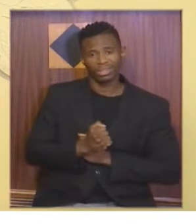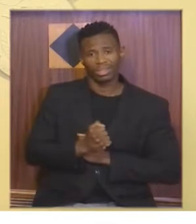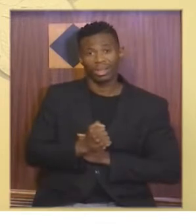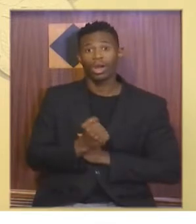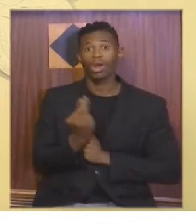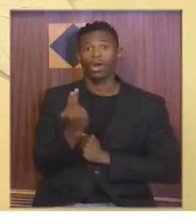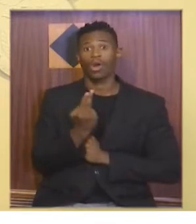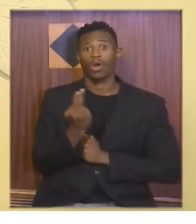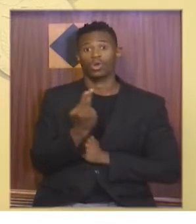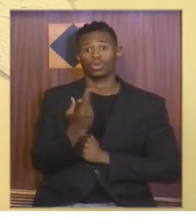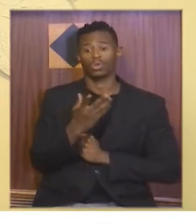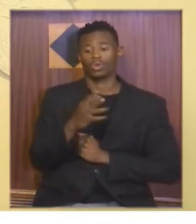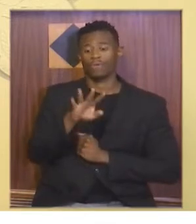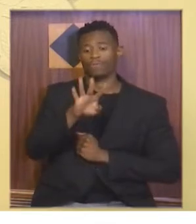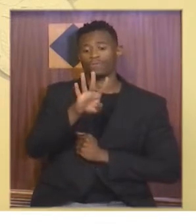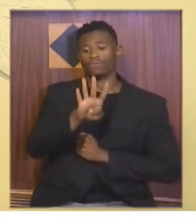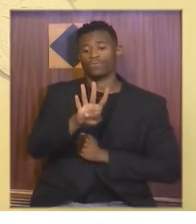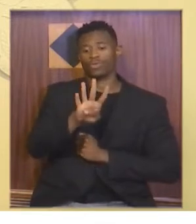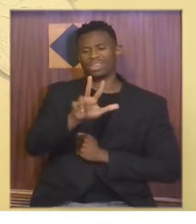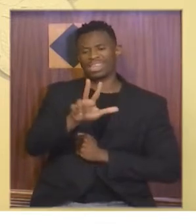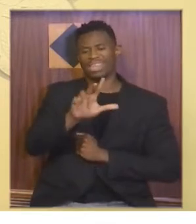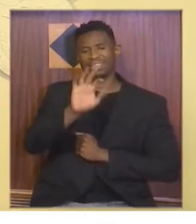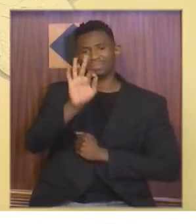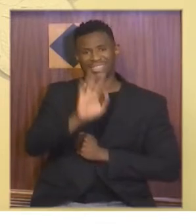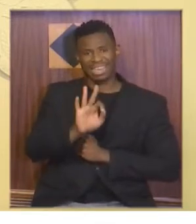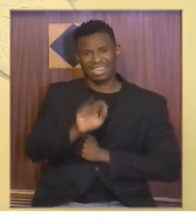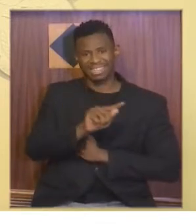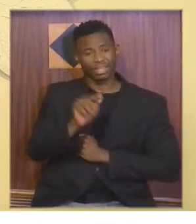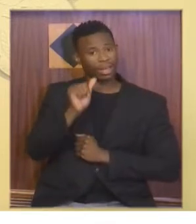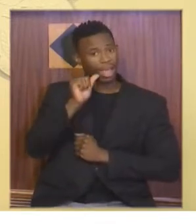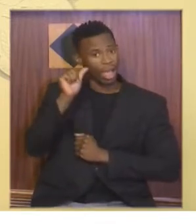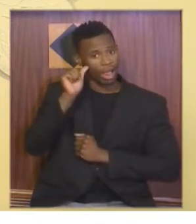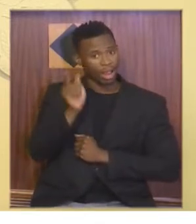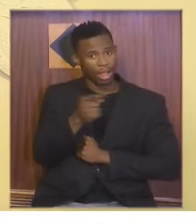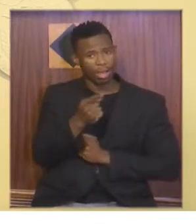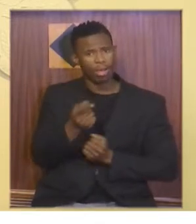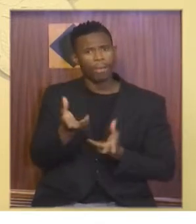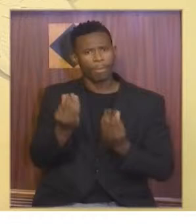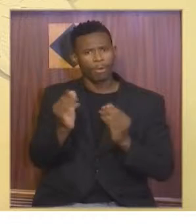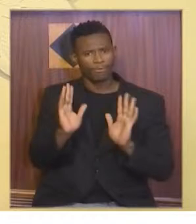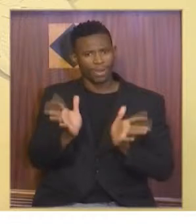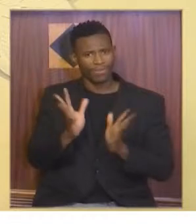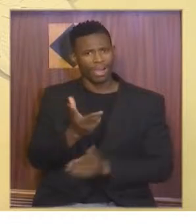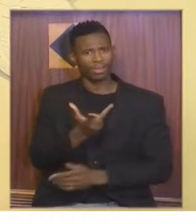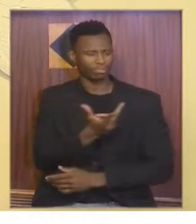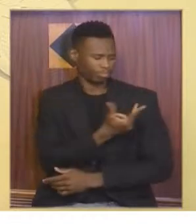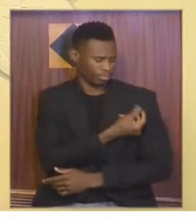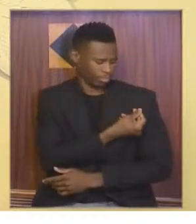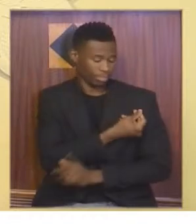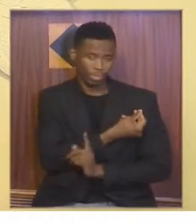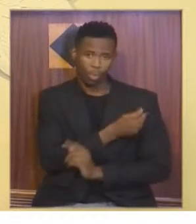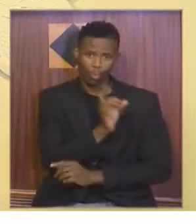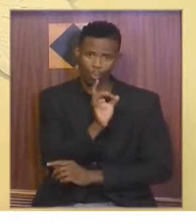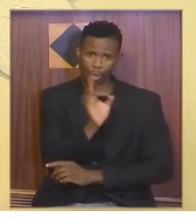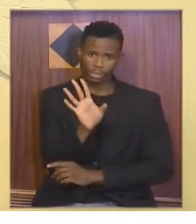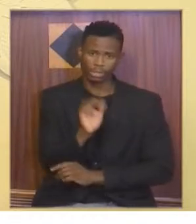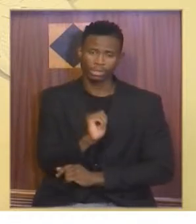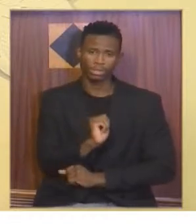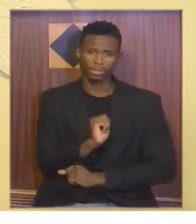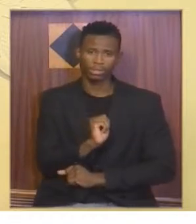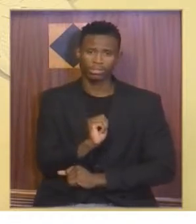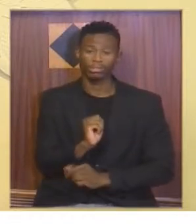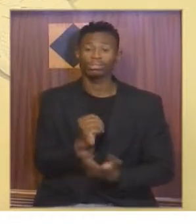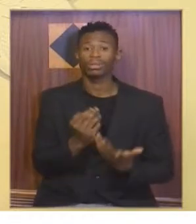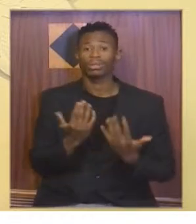48% of all adults have received at least one vaccine dose. We